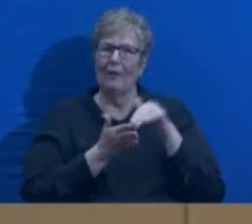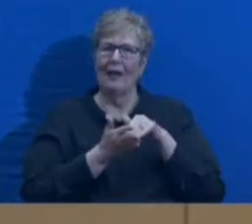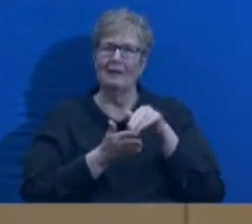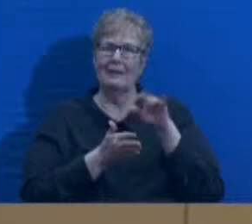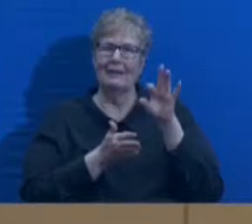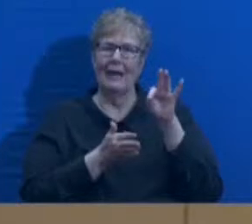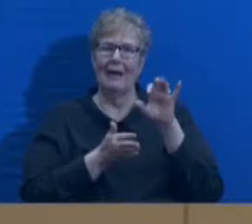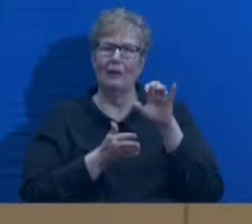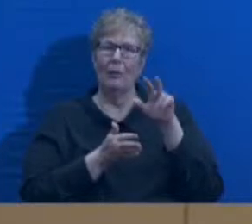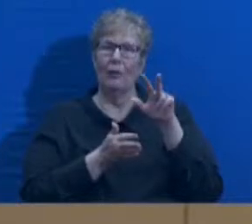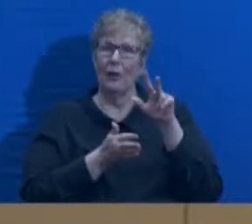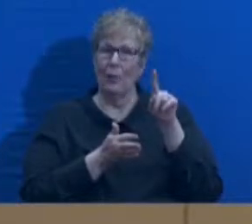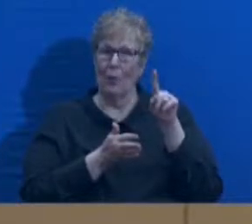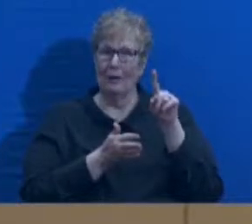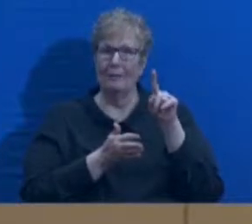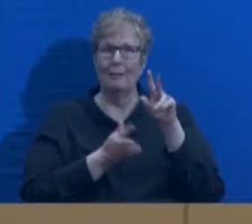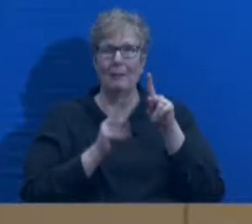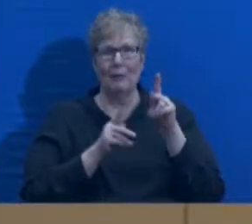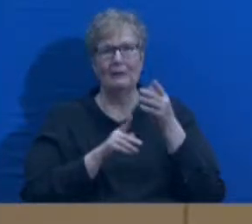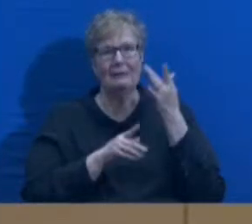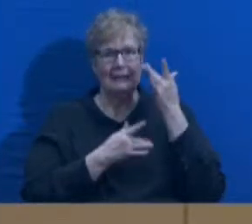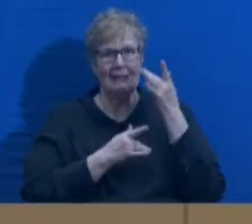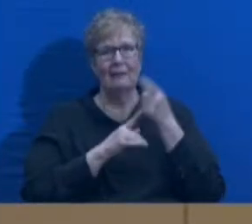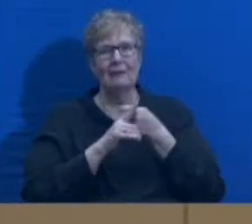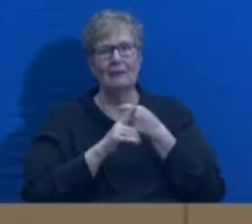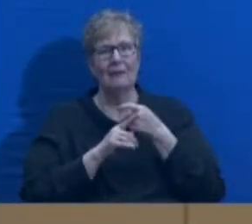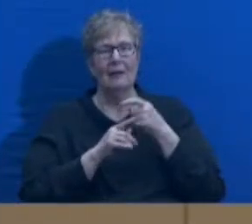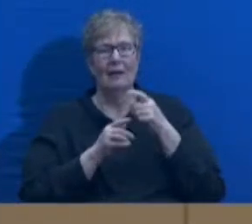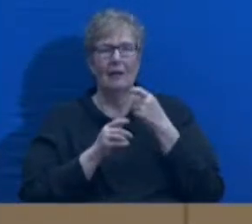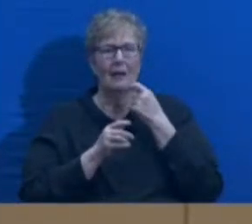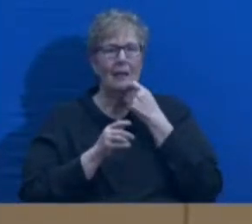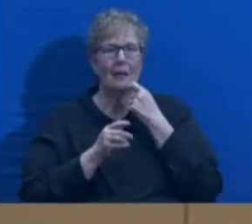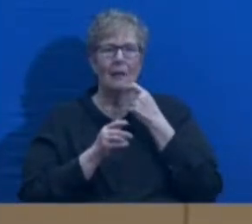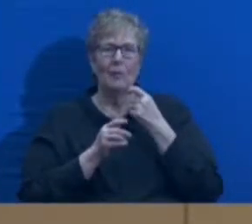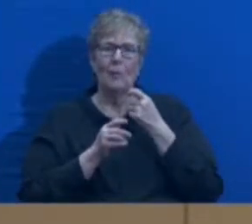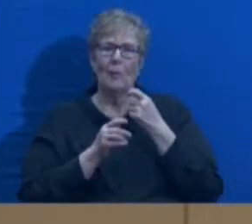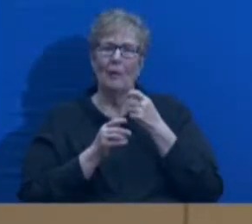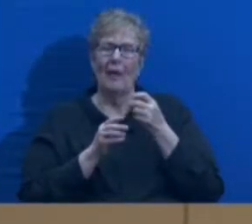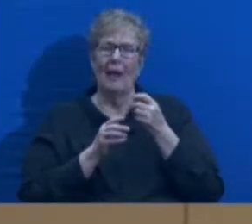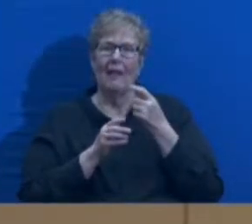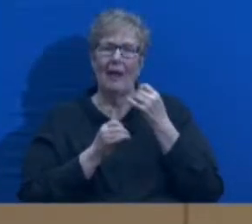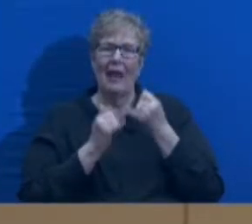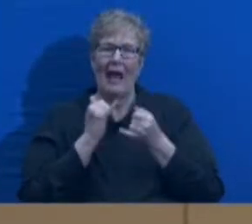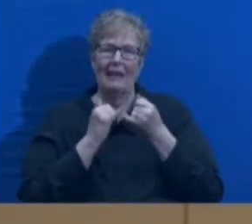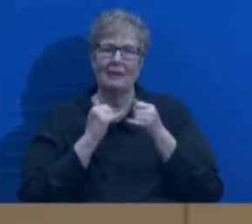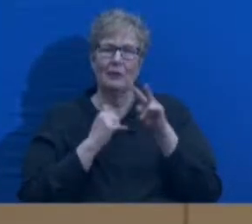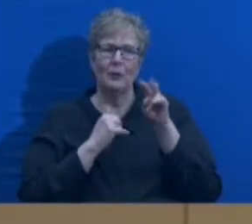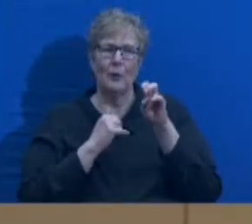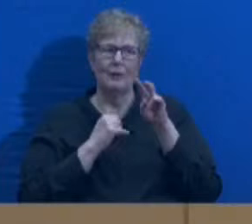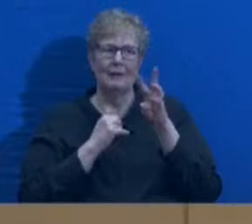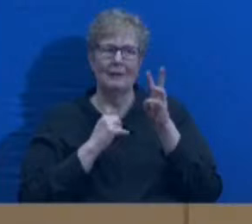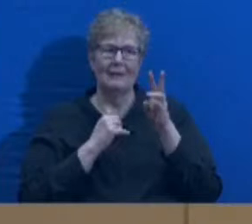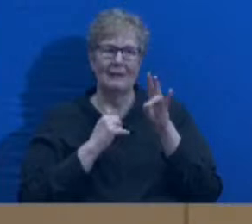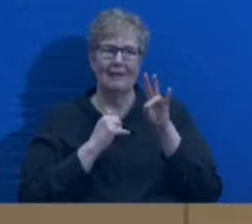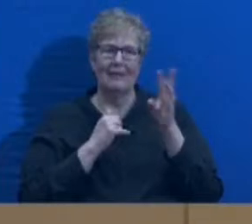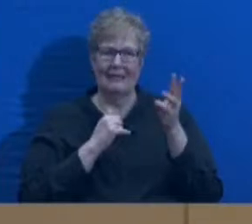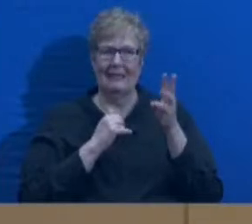23,931. Our latest death count is 276, unfortunately. We